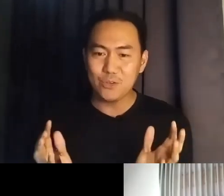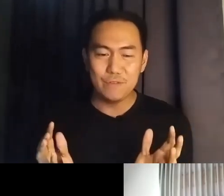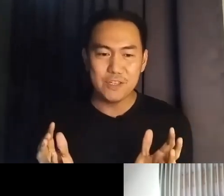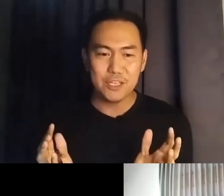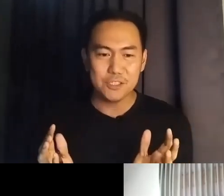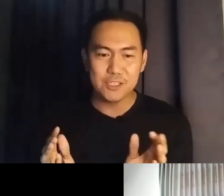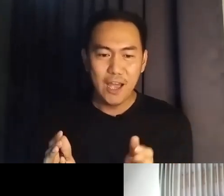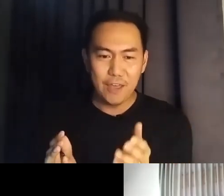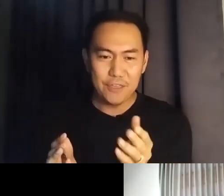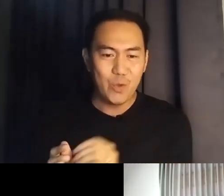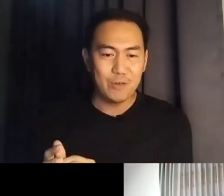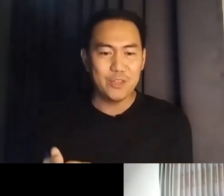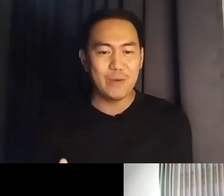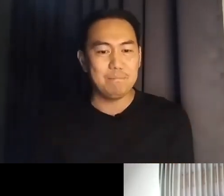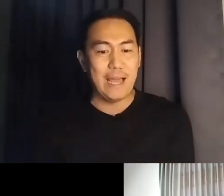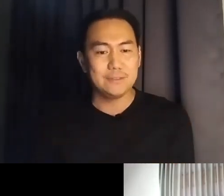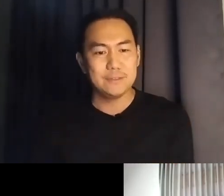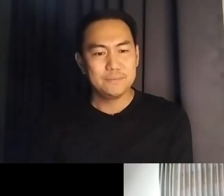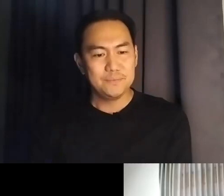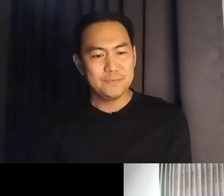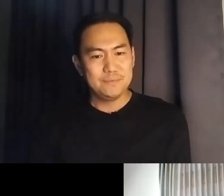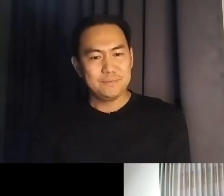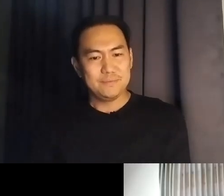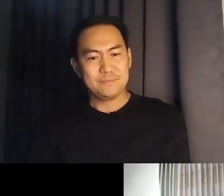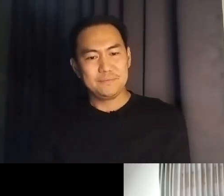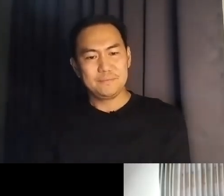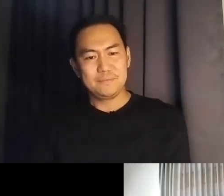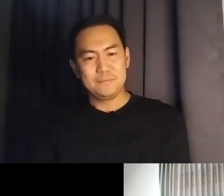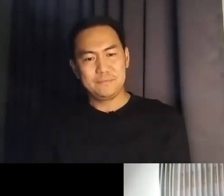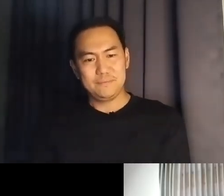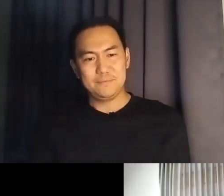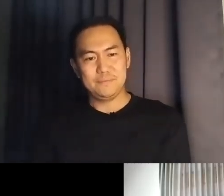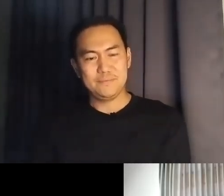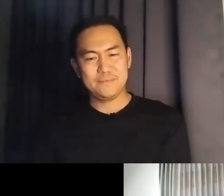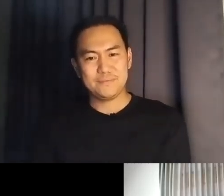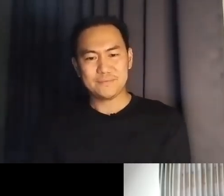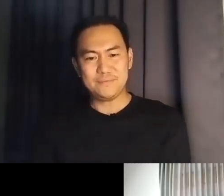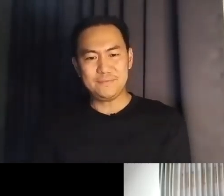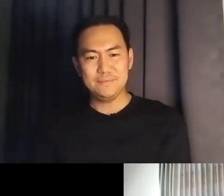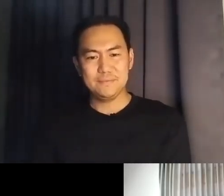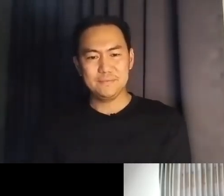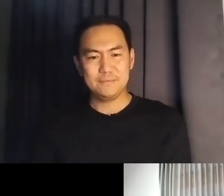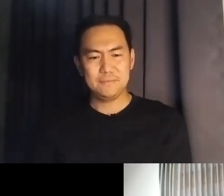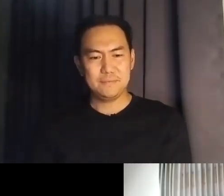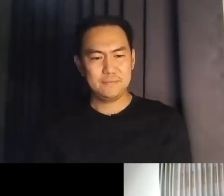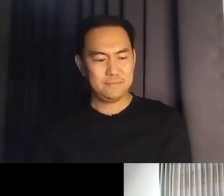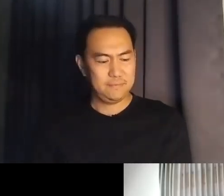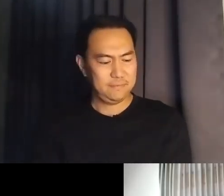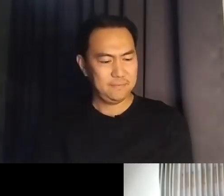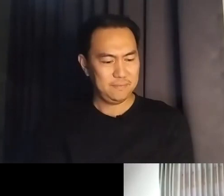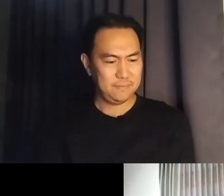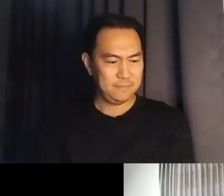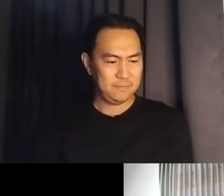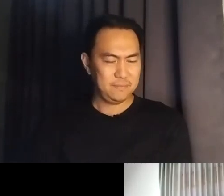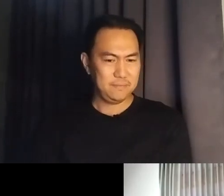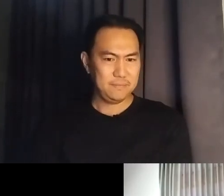these conversations. I think we are on the right path. Thank you so much for that input. I think you've really hit the nail on the head